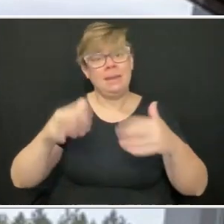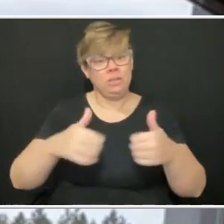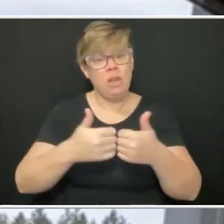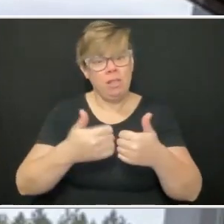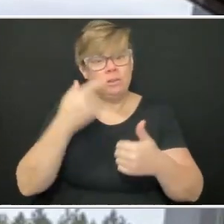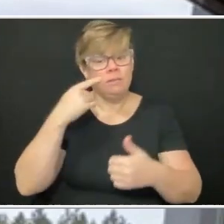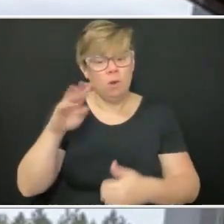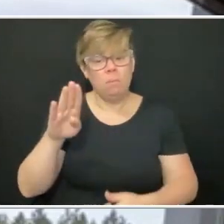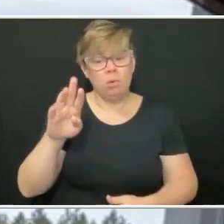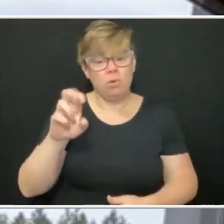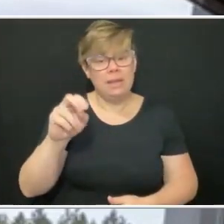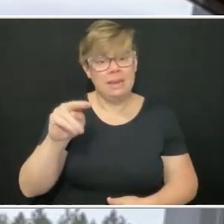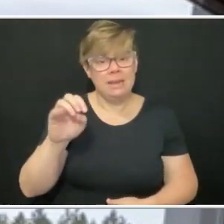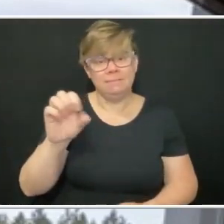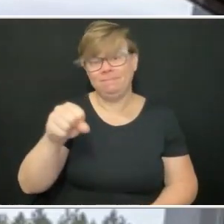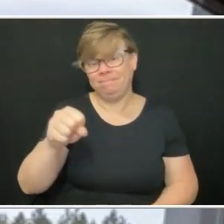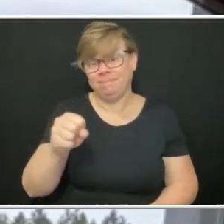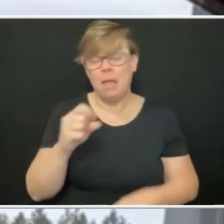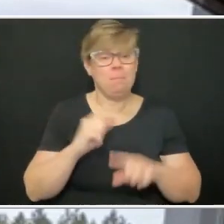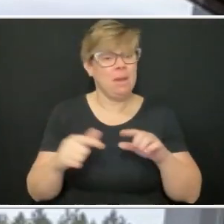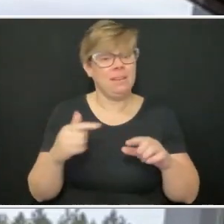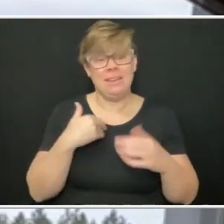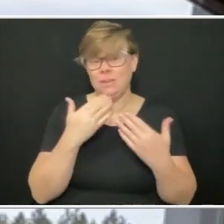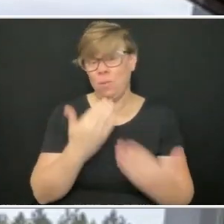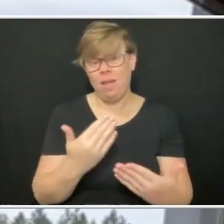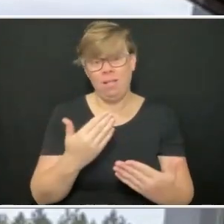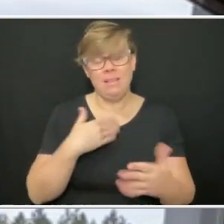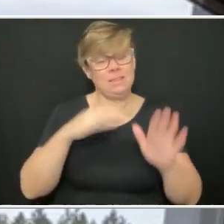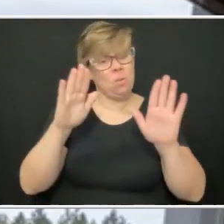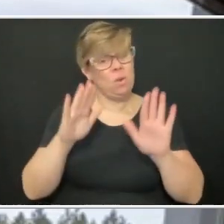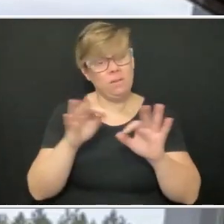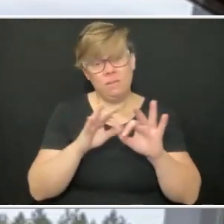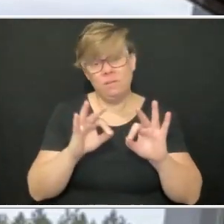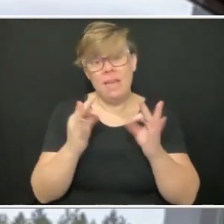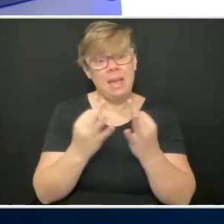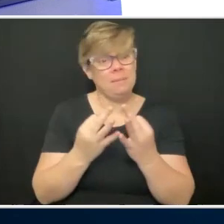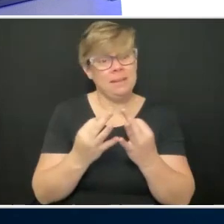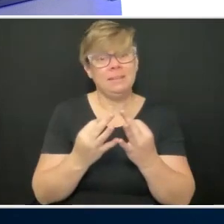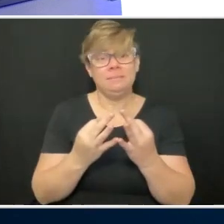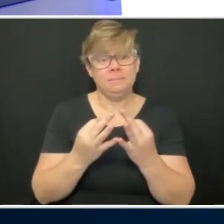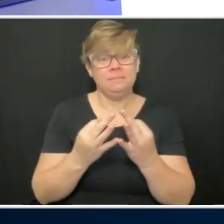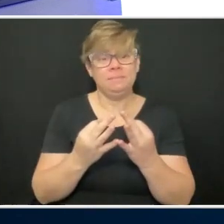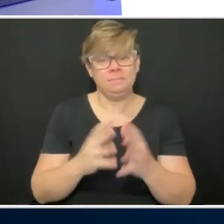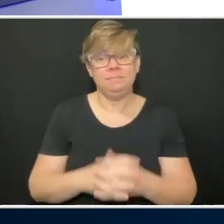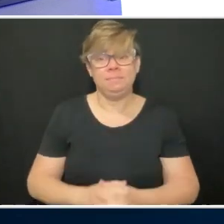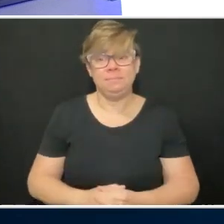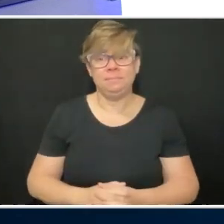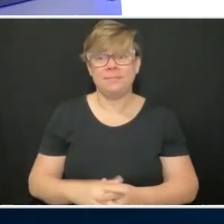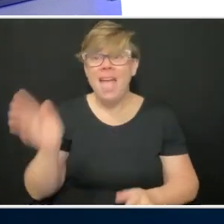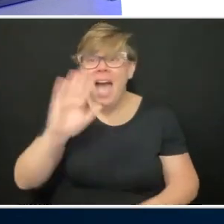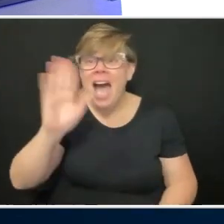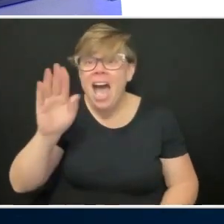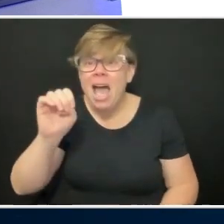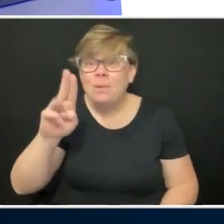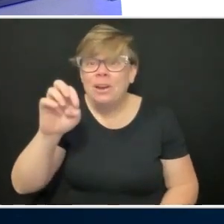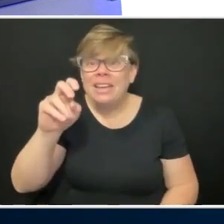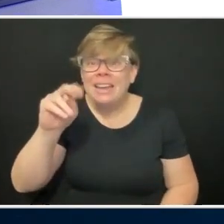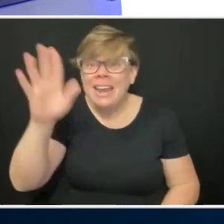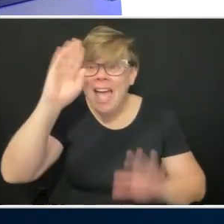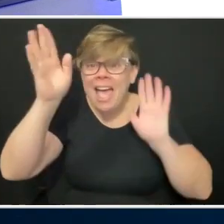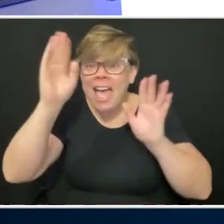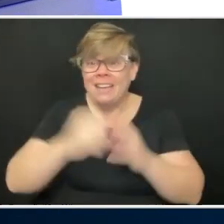for him, but he's done well. He's got a great family. And hey, Brendon. Here he